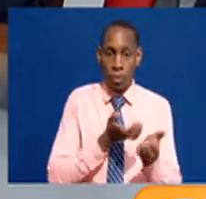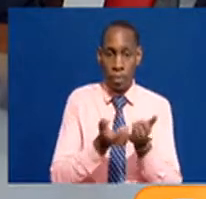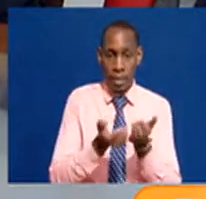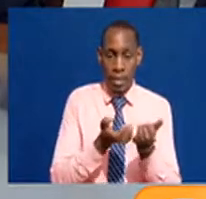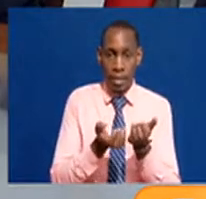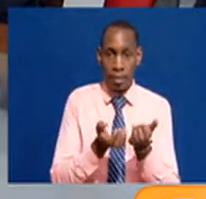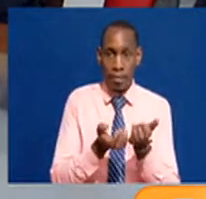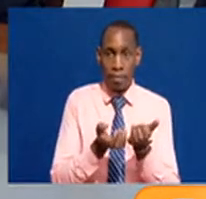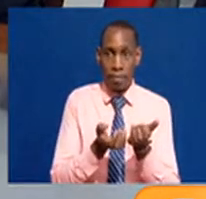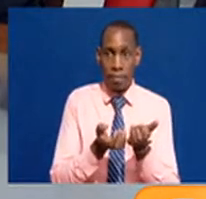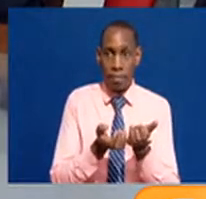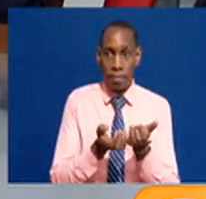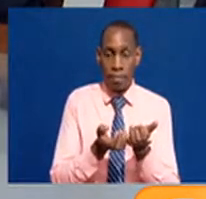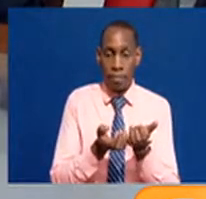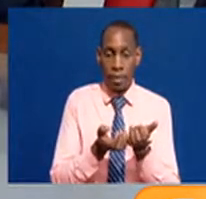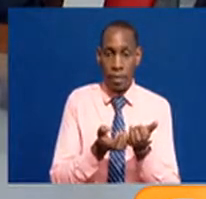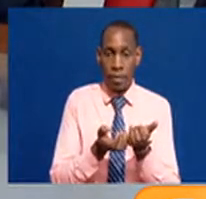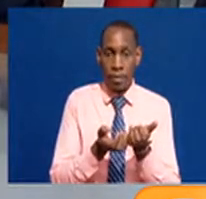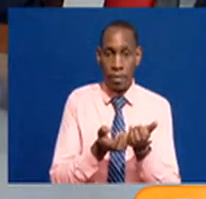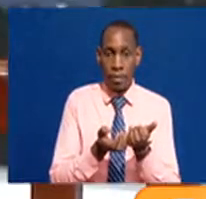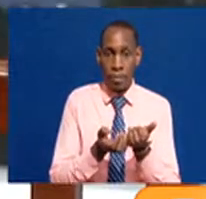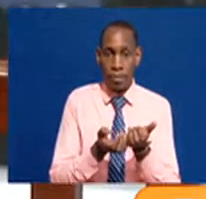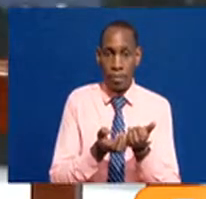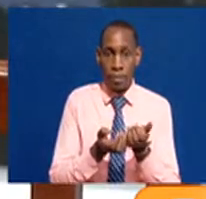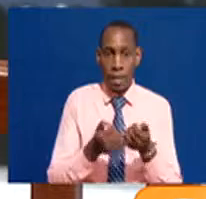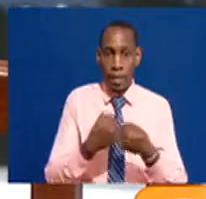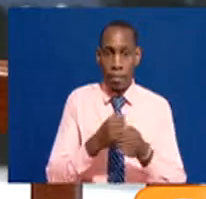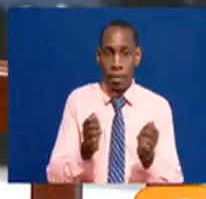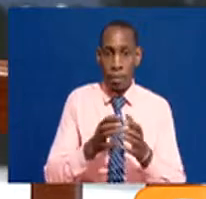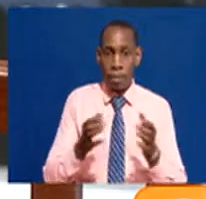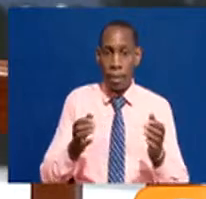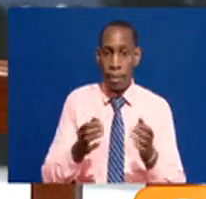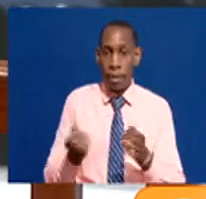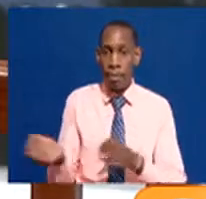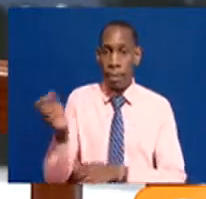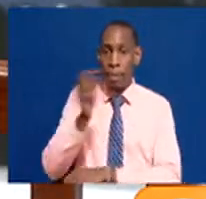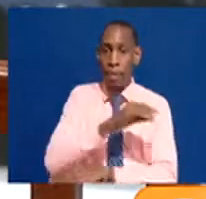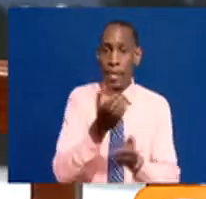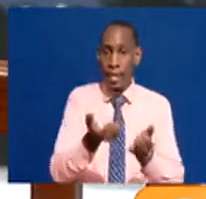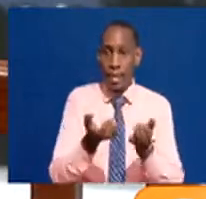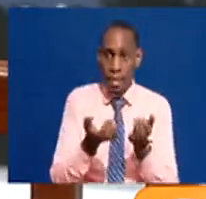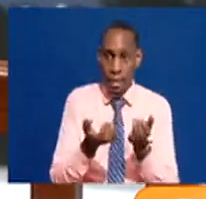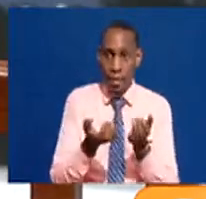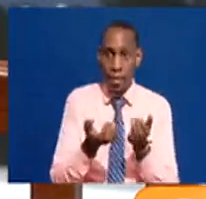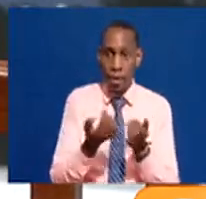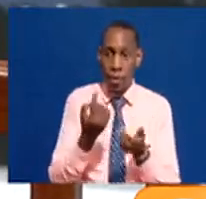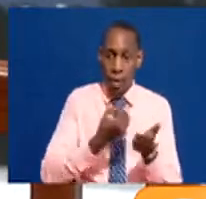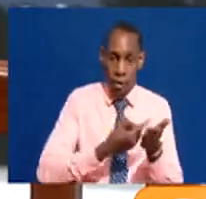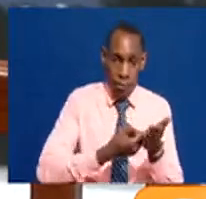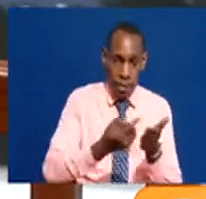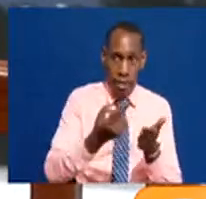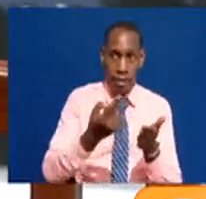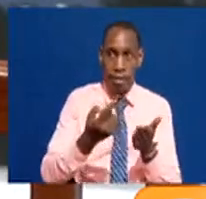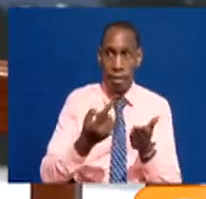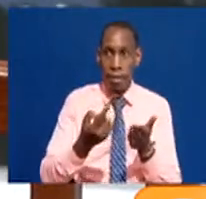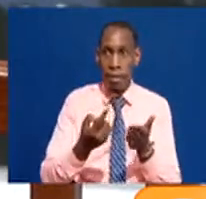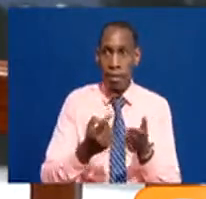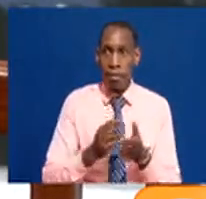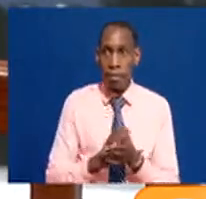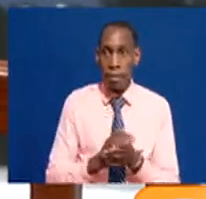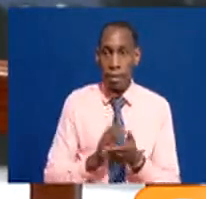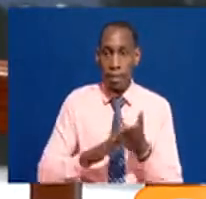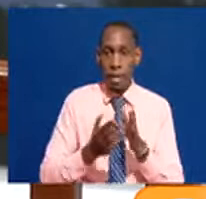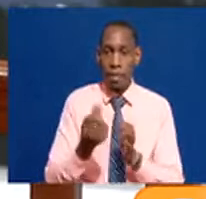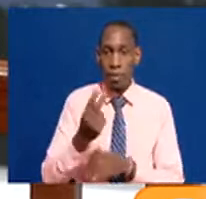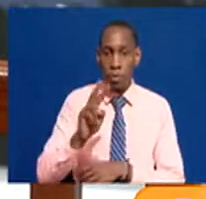with it, to grow it, it can't grow within a day. It will require a week to become 2,000,